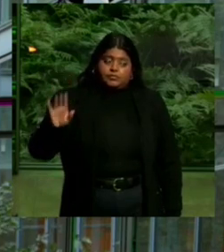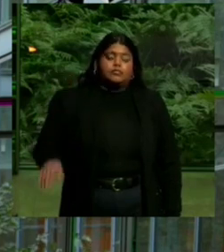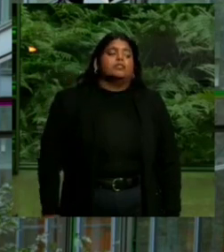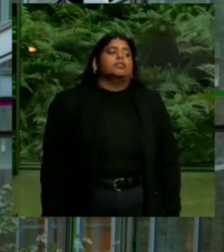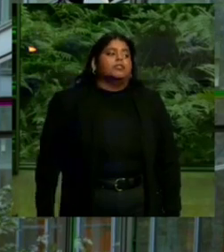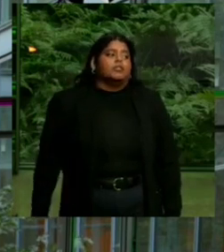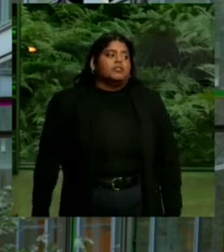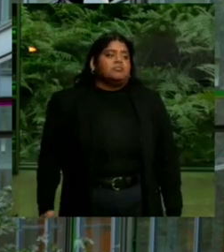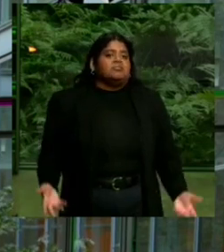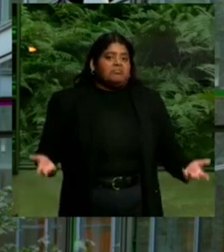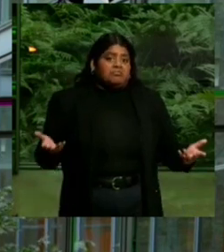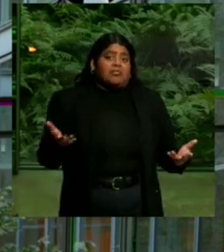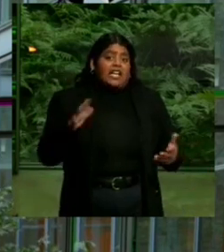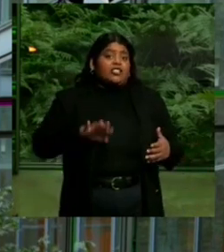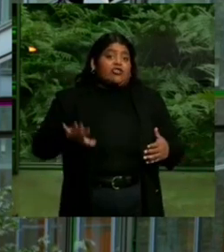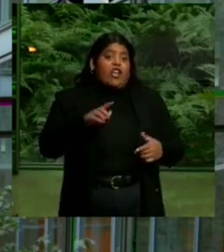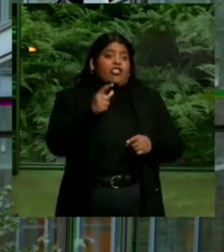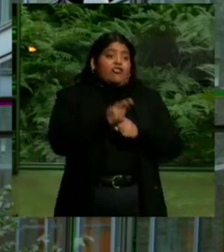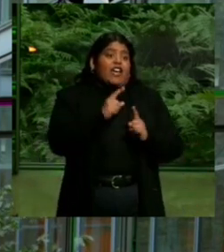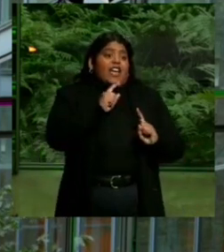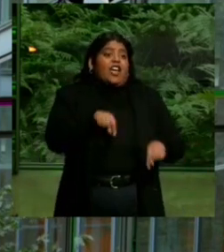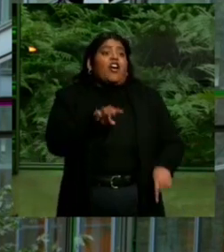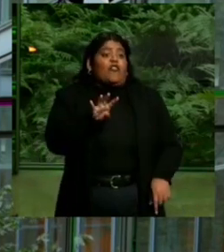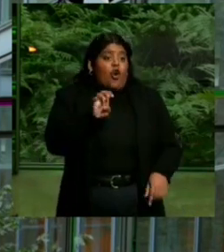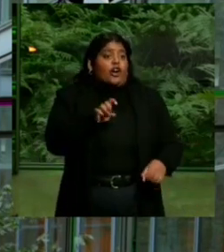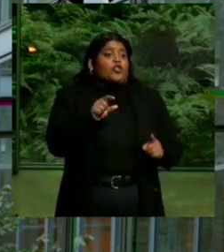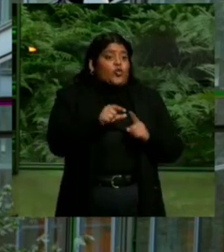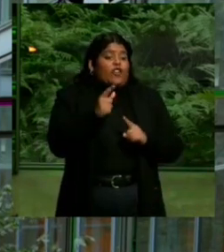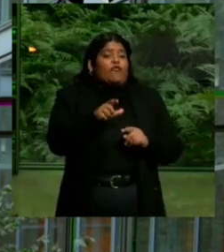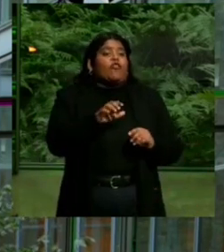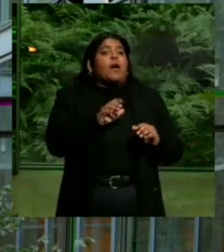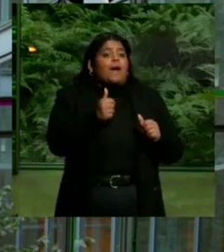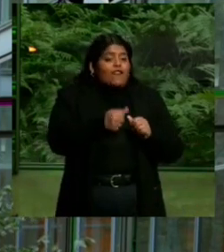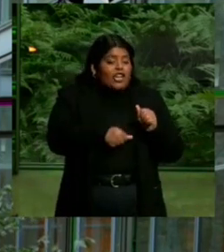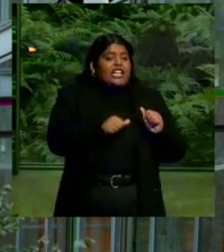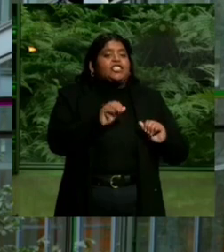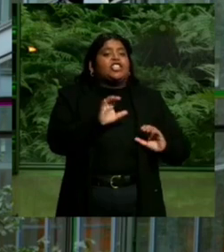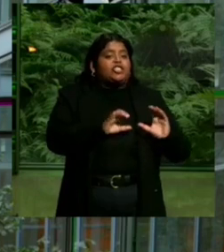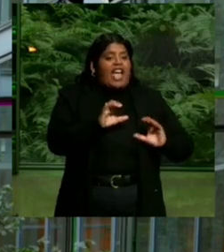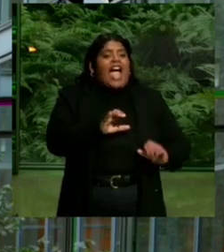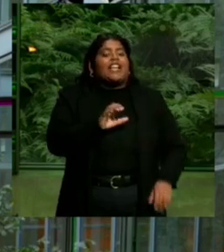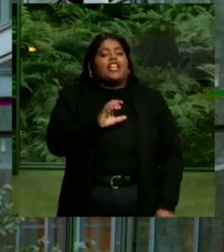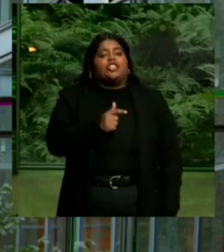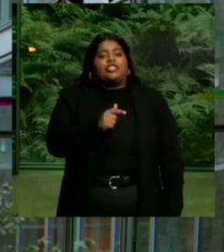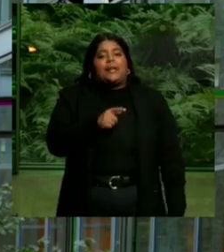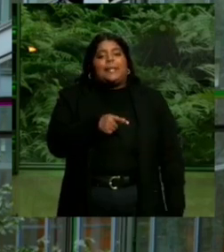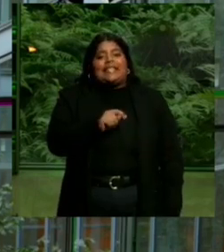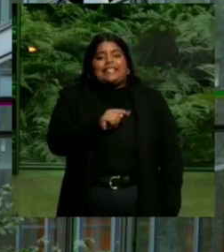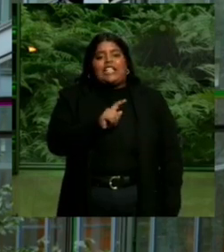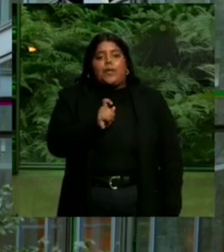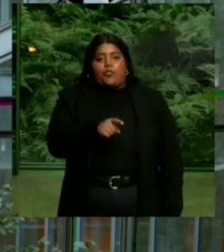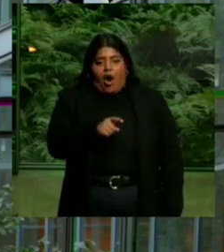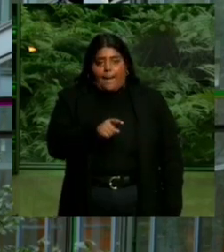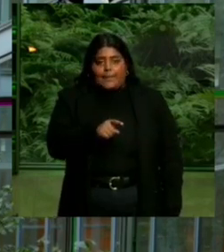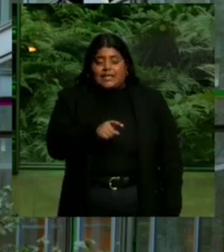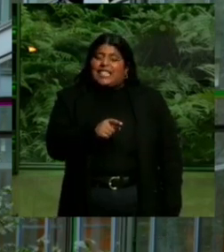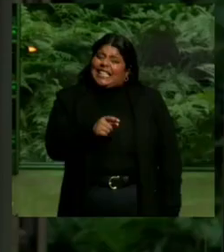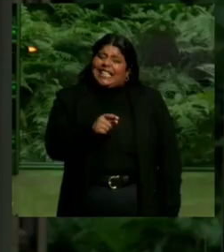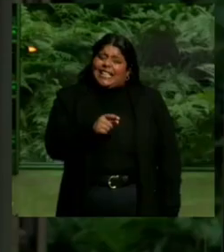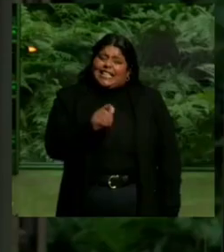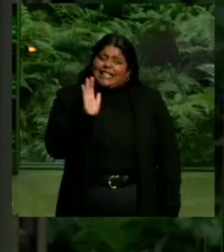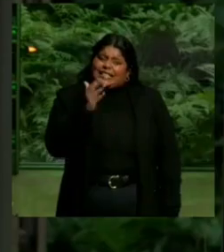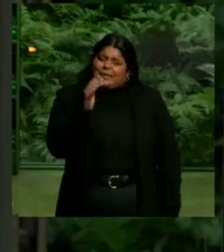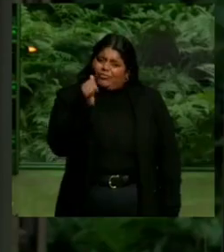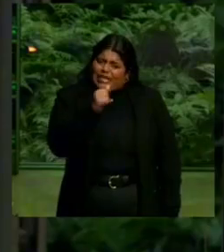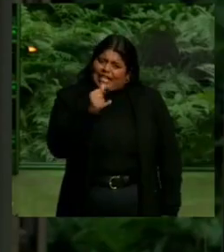Okay, that's about the right answer, 400 words for a per ChatGPT prompt. It seems ridiculous, right? Like, that's a